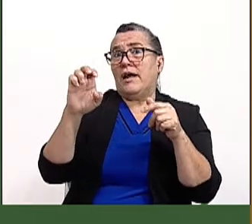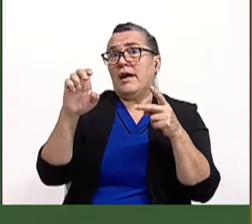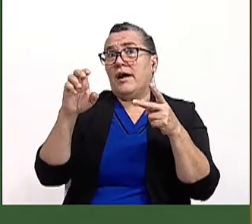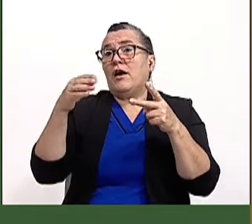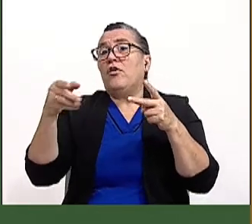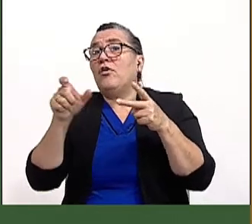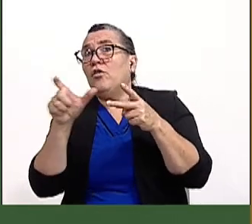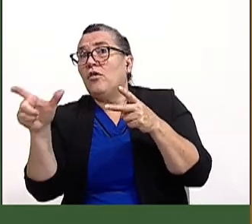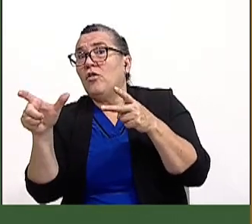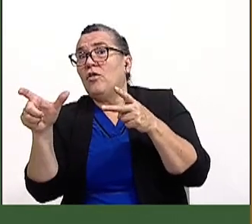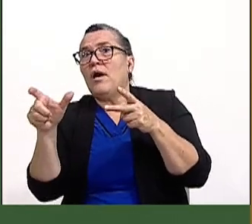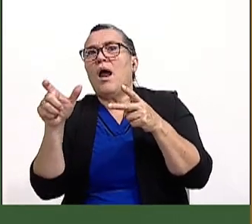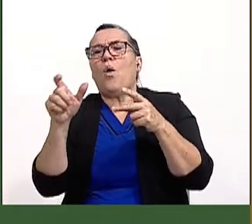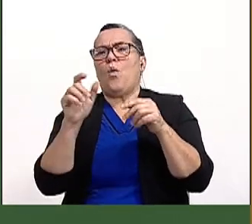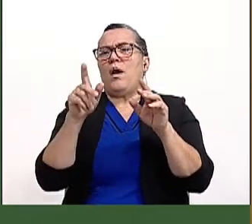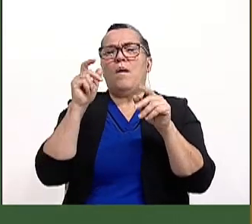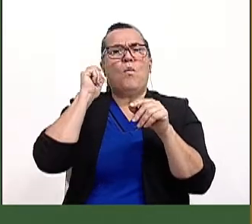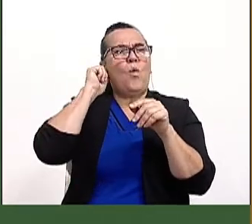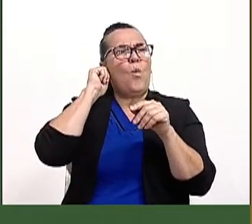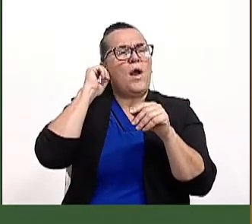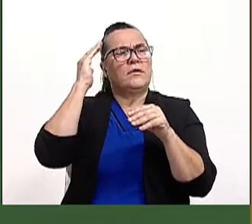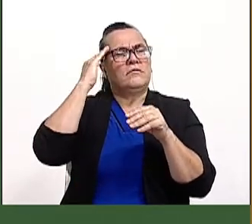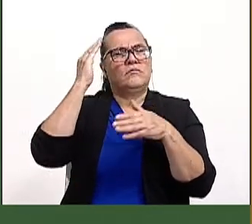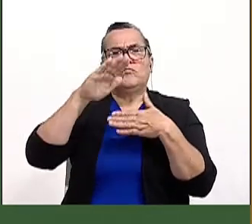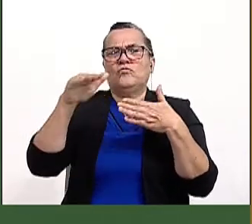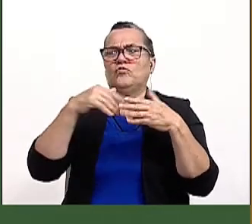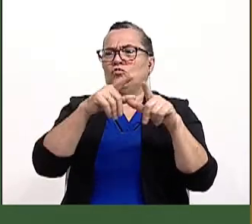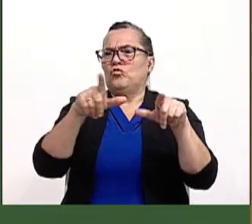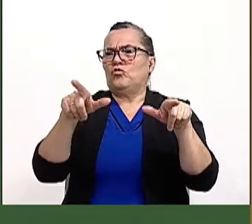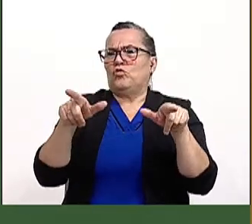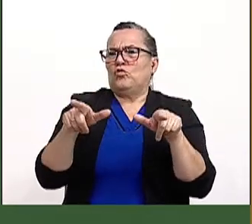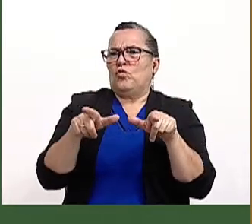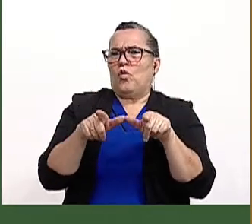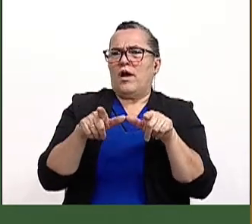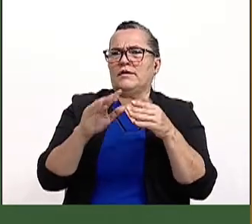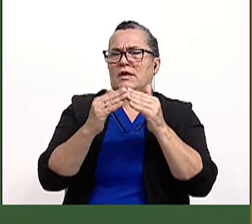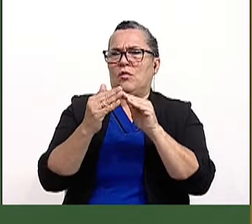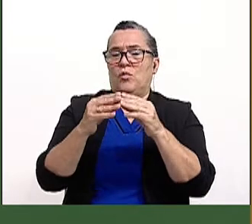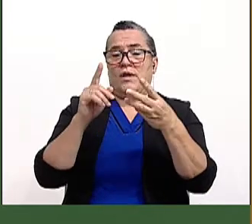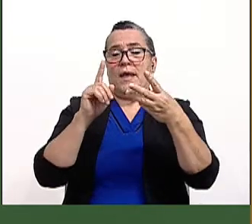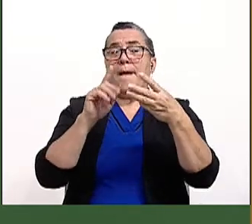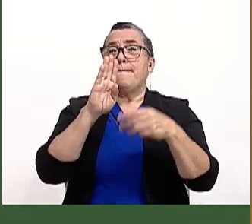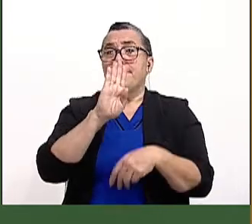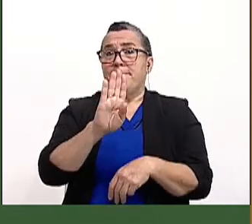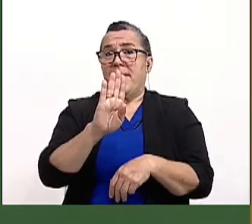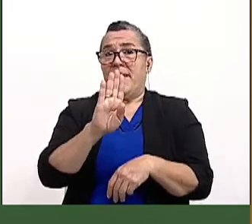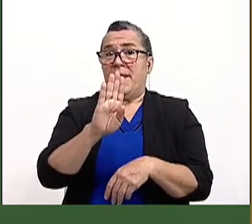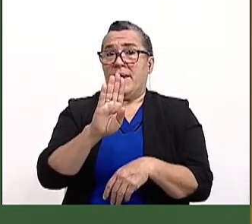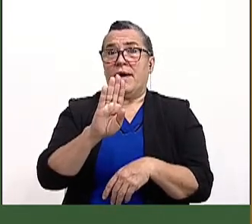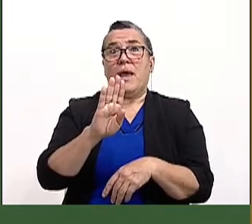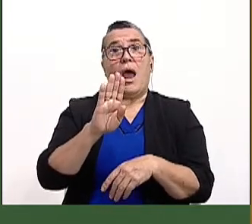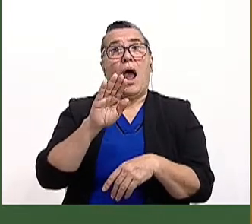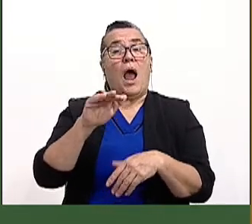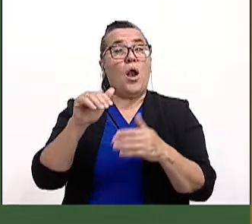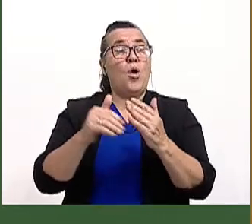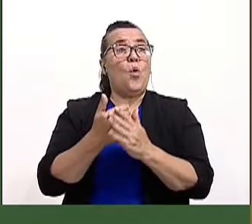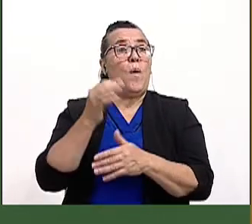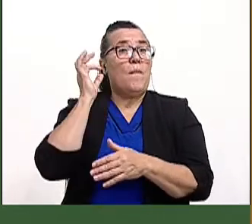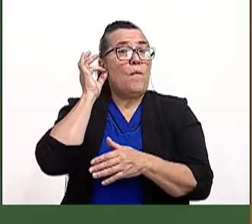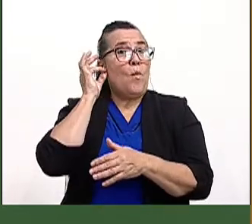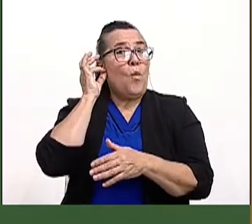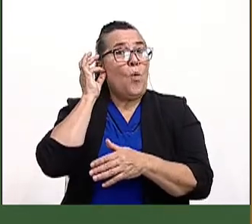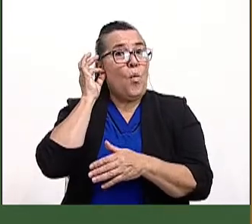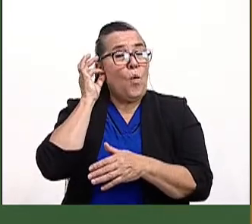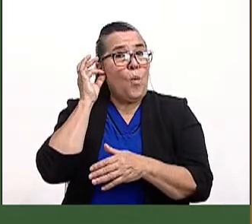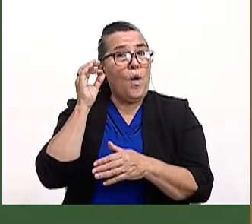a girl who knows all the places in the community. Option B, a new girl in town who is